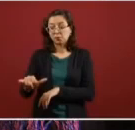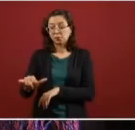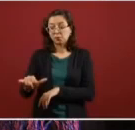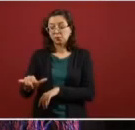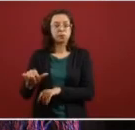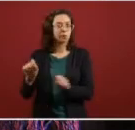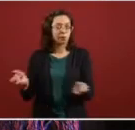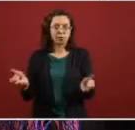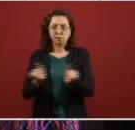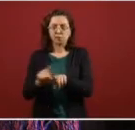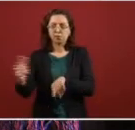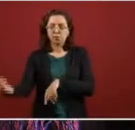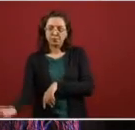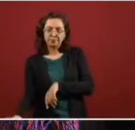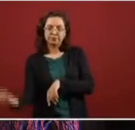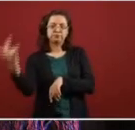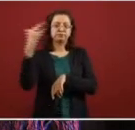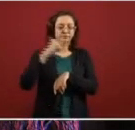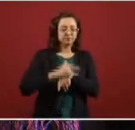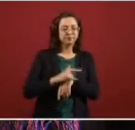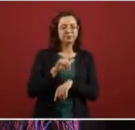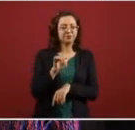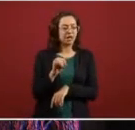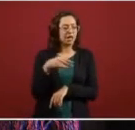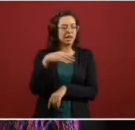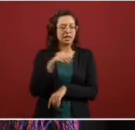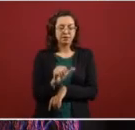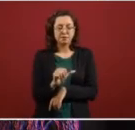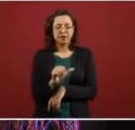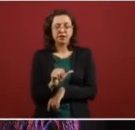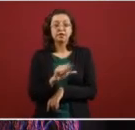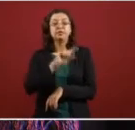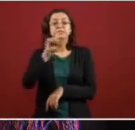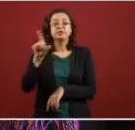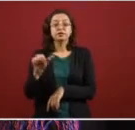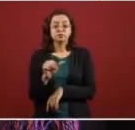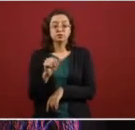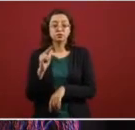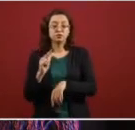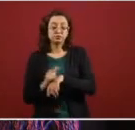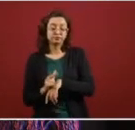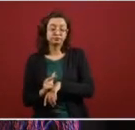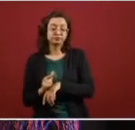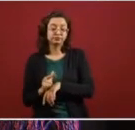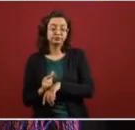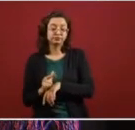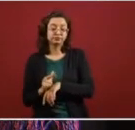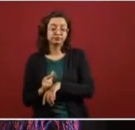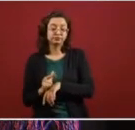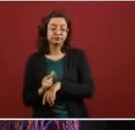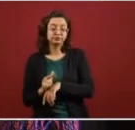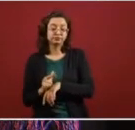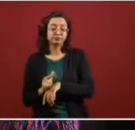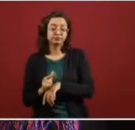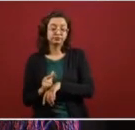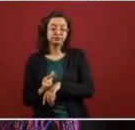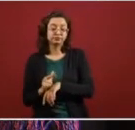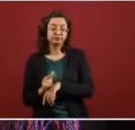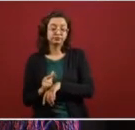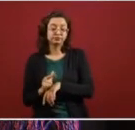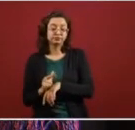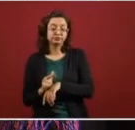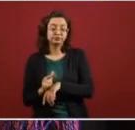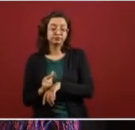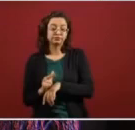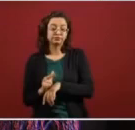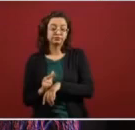same one. Regresar por Lima, después sale a aguas internacionales y de... So we planned to go through